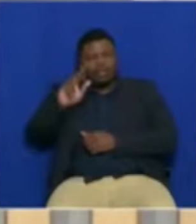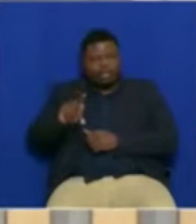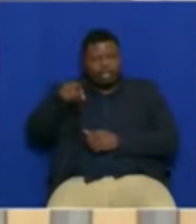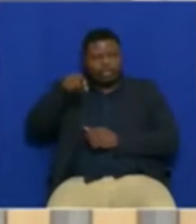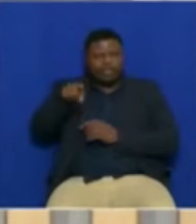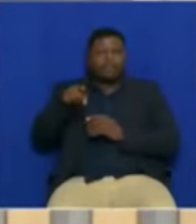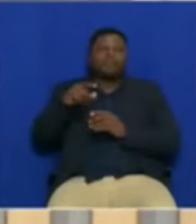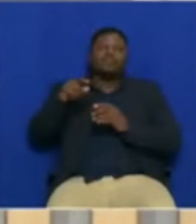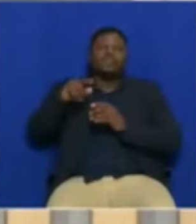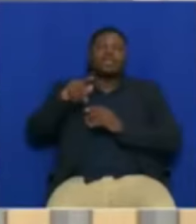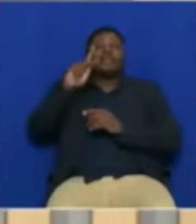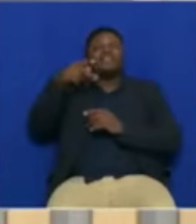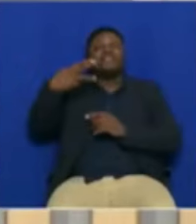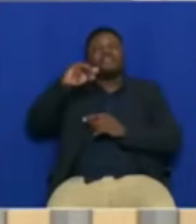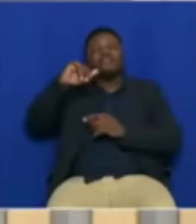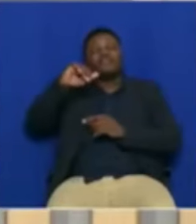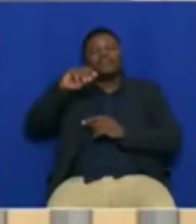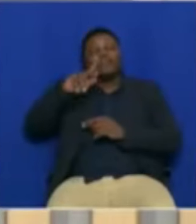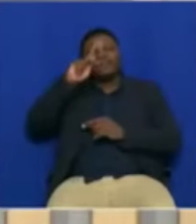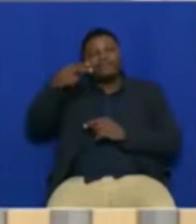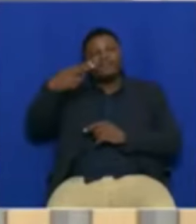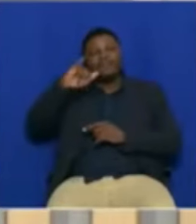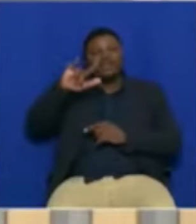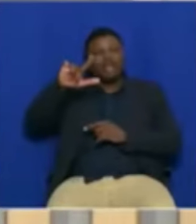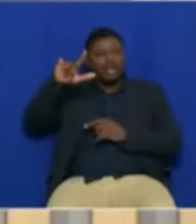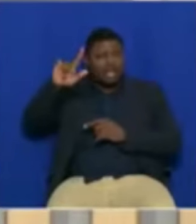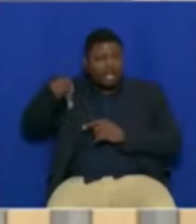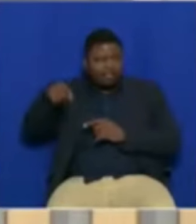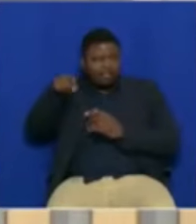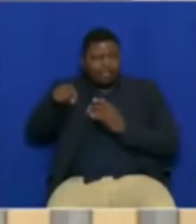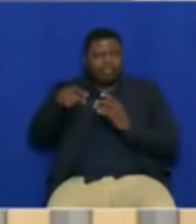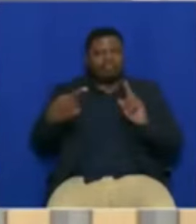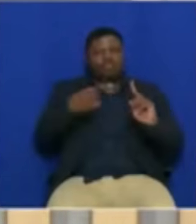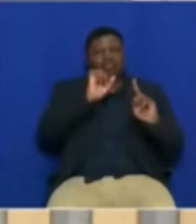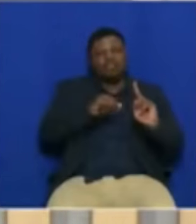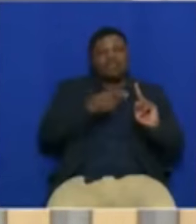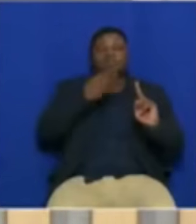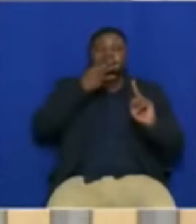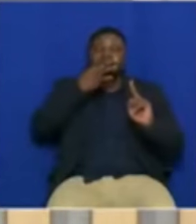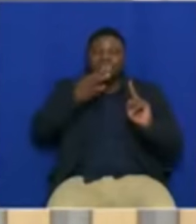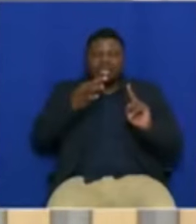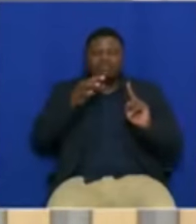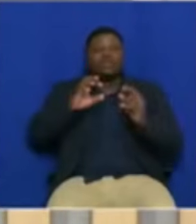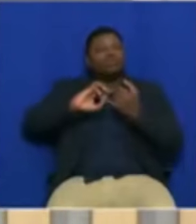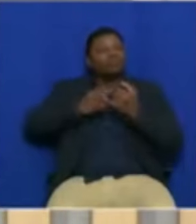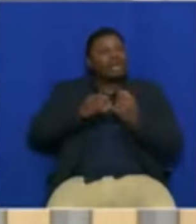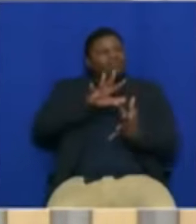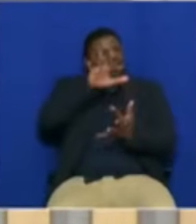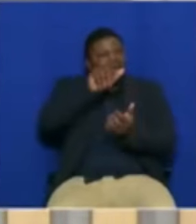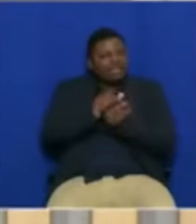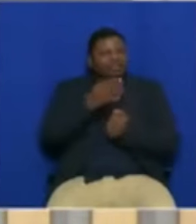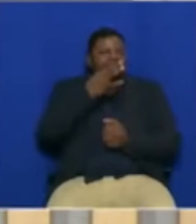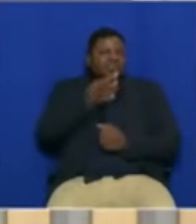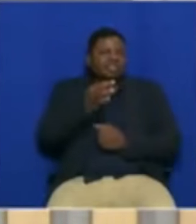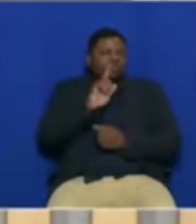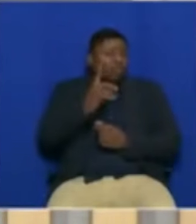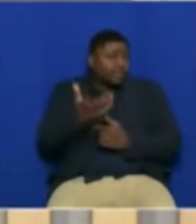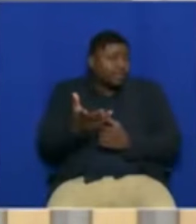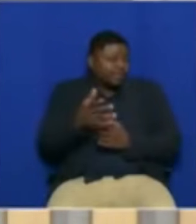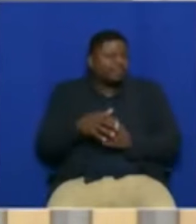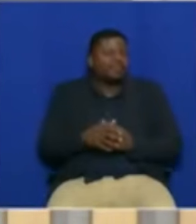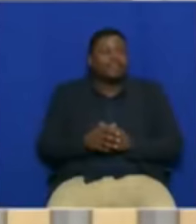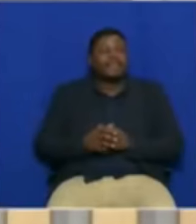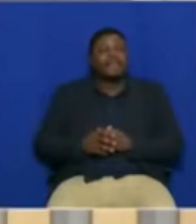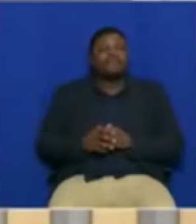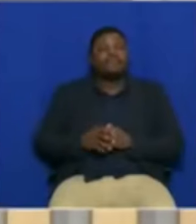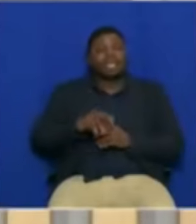and to Chair and Commissioner, that there are some things here that warranted further investigation from their